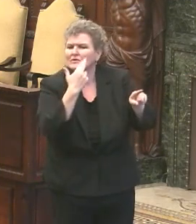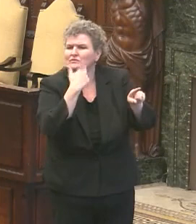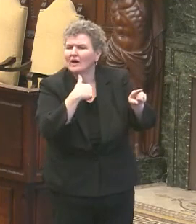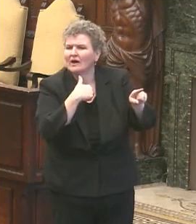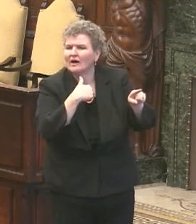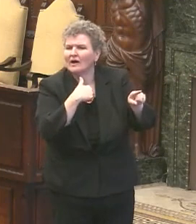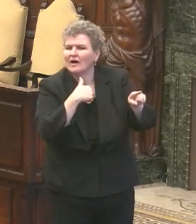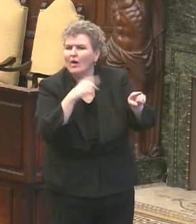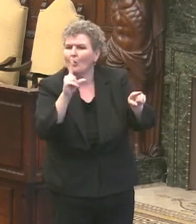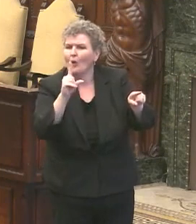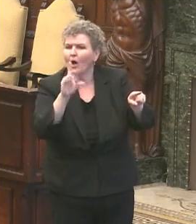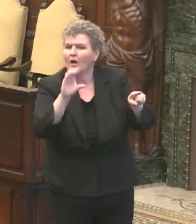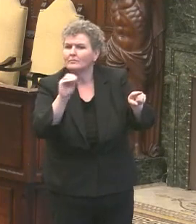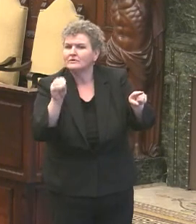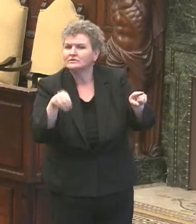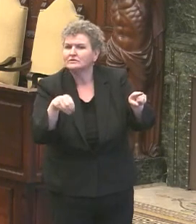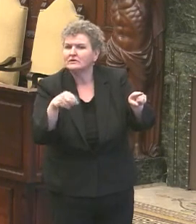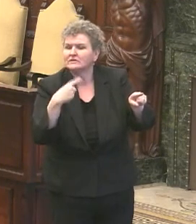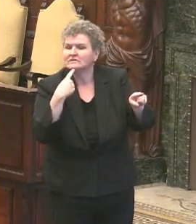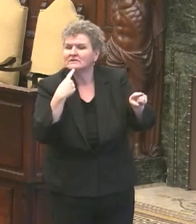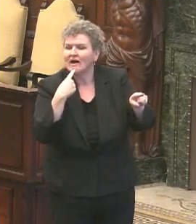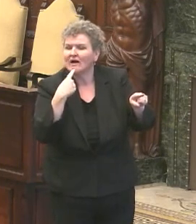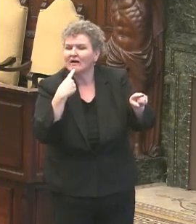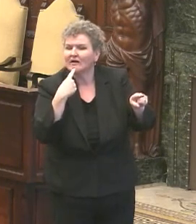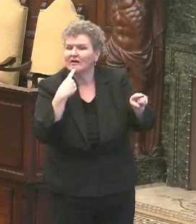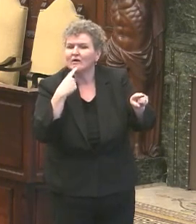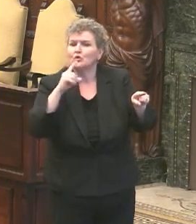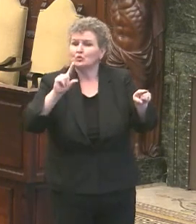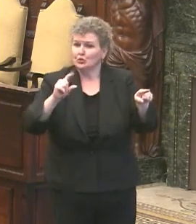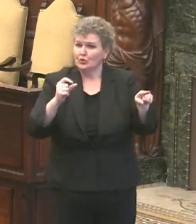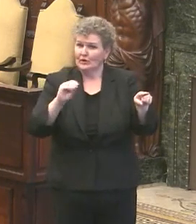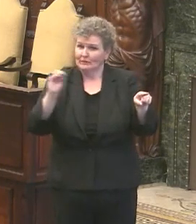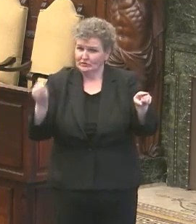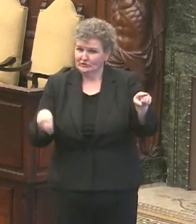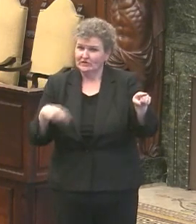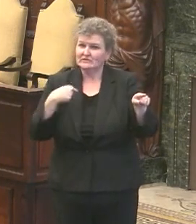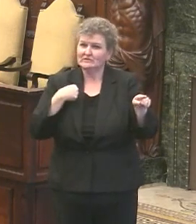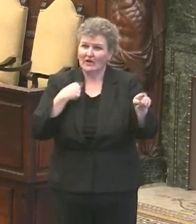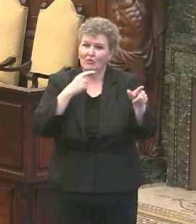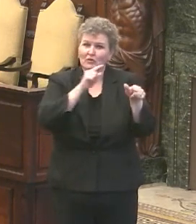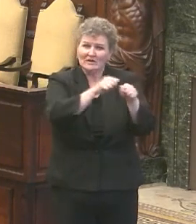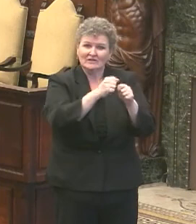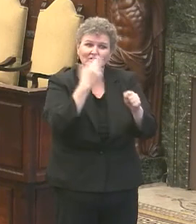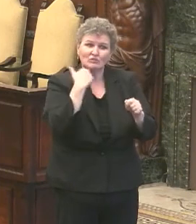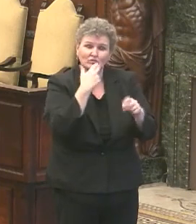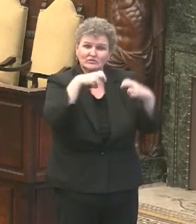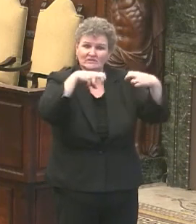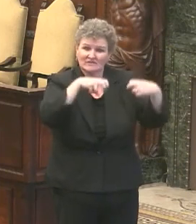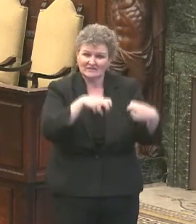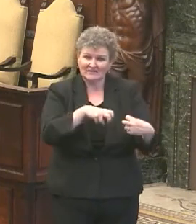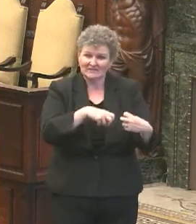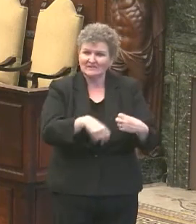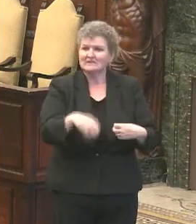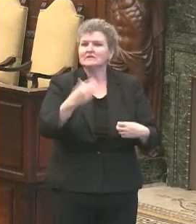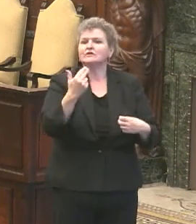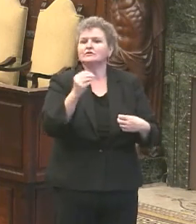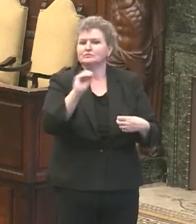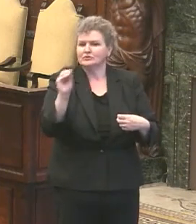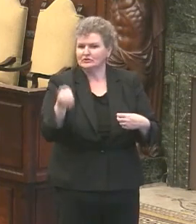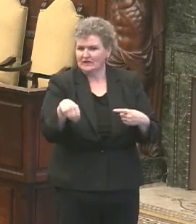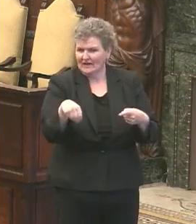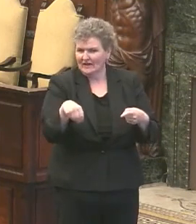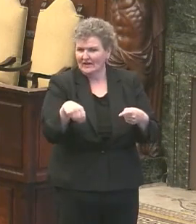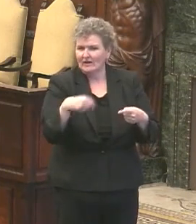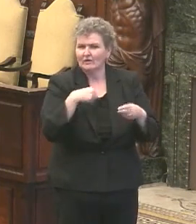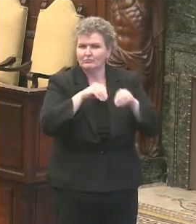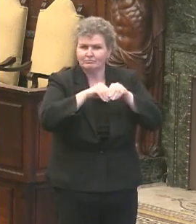from 11% before we allowed indoor dining to 16% afterwards. We can't be certain, but certainly there's a possibility that some of the spread then is